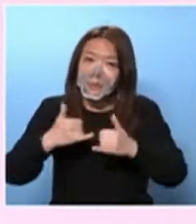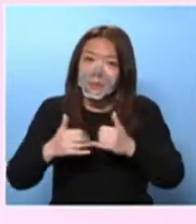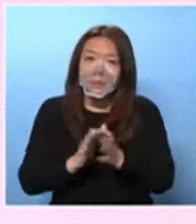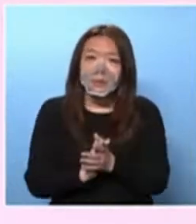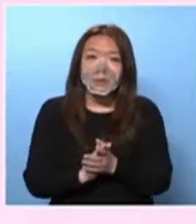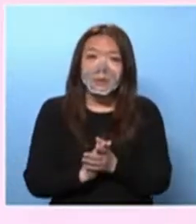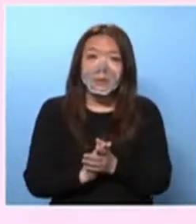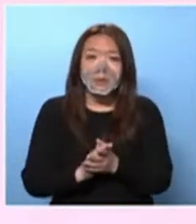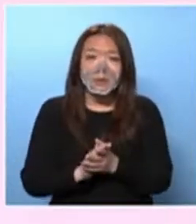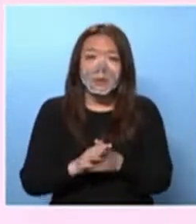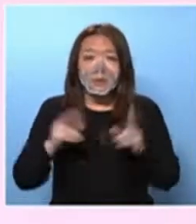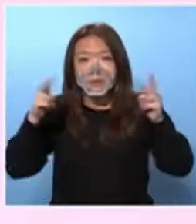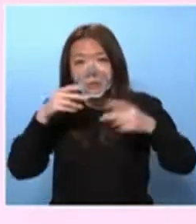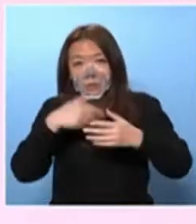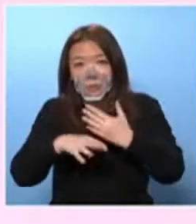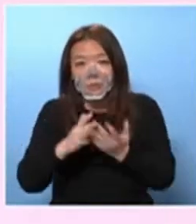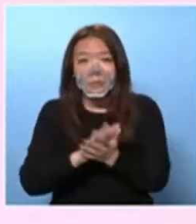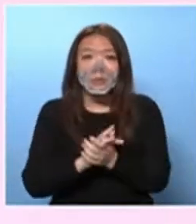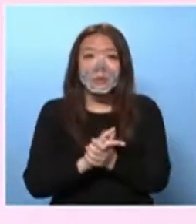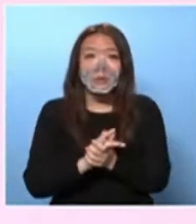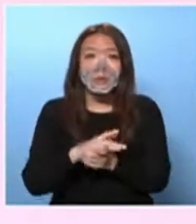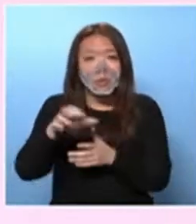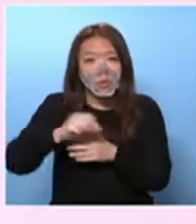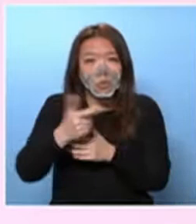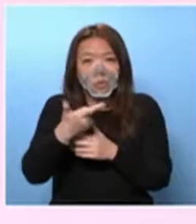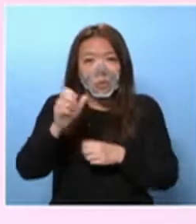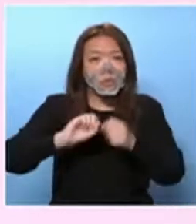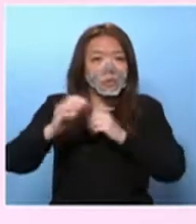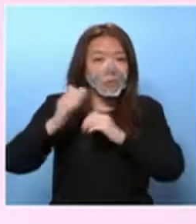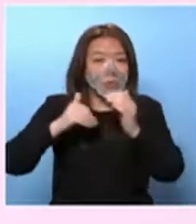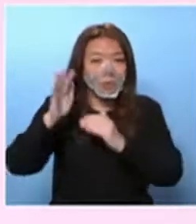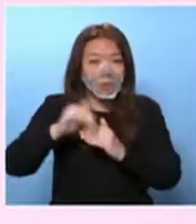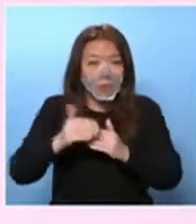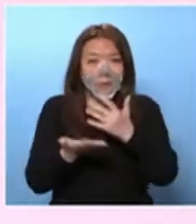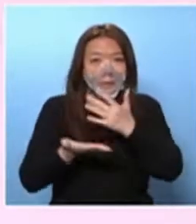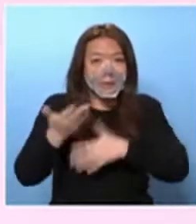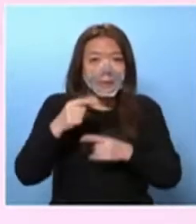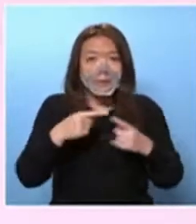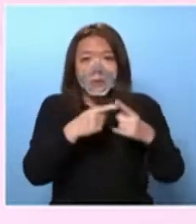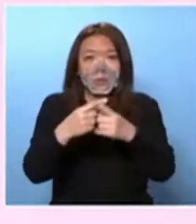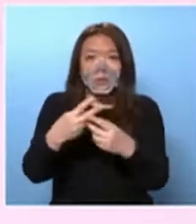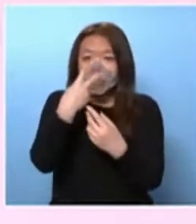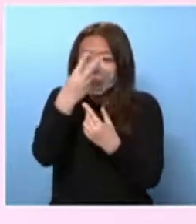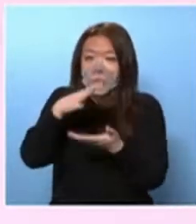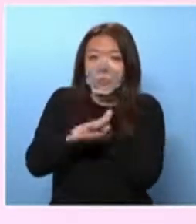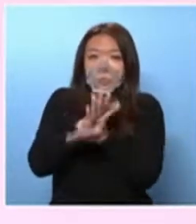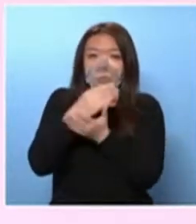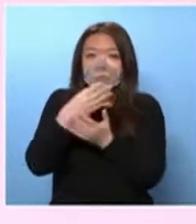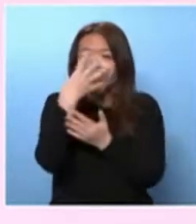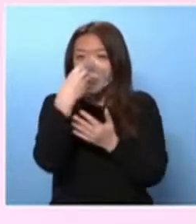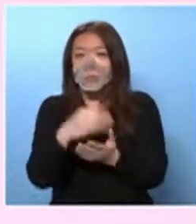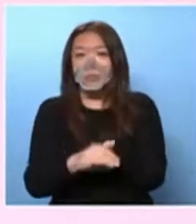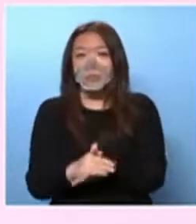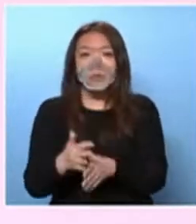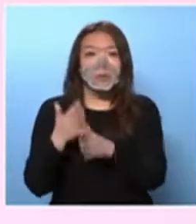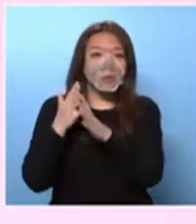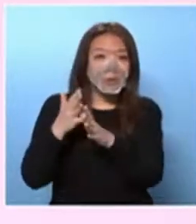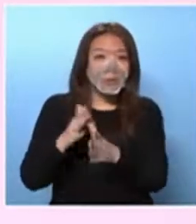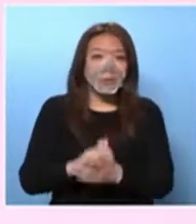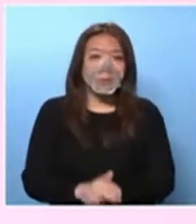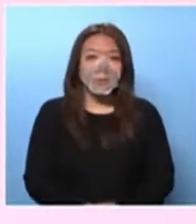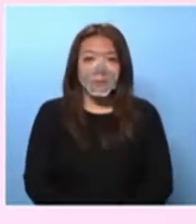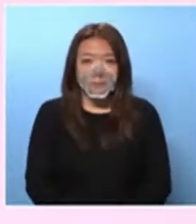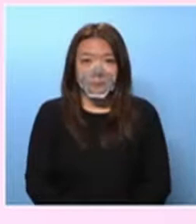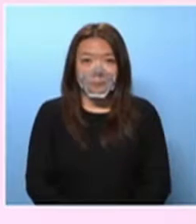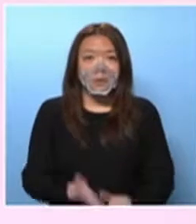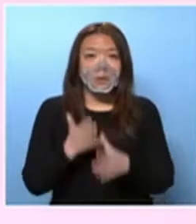the Leisure and Cultural Services Department, with a view to enabling arts groups to further apply technology in their performances,